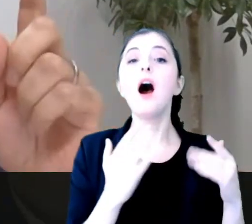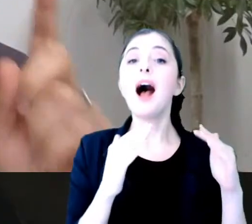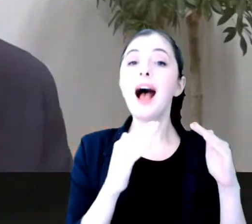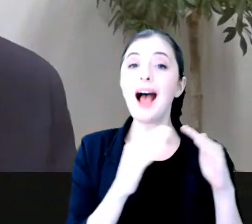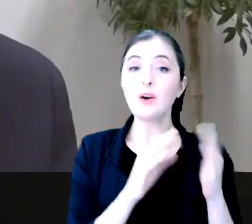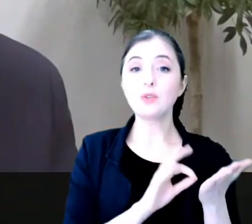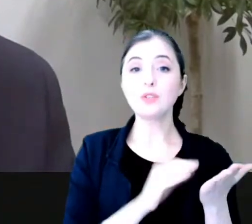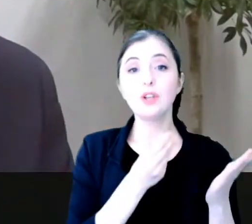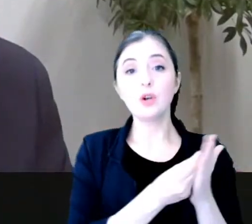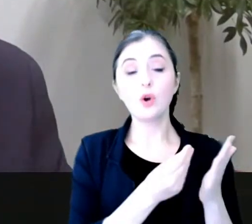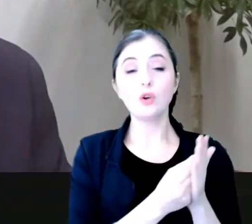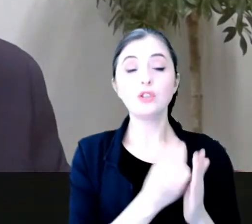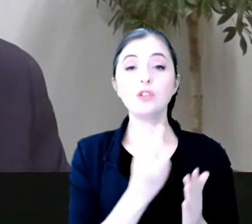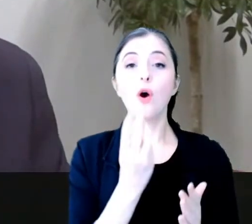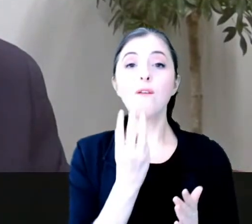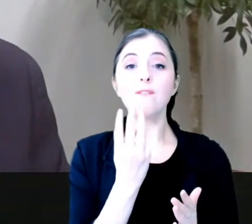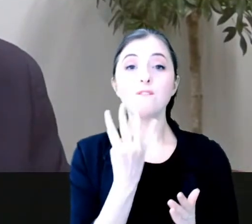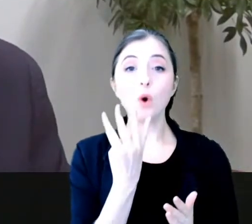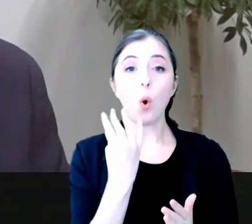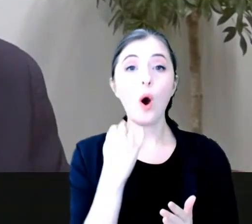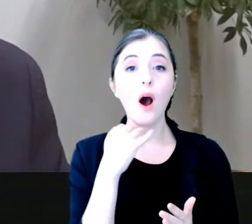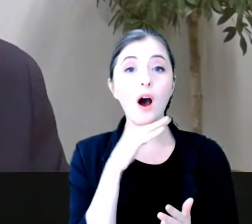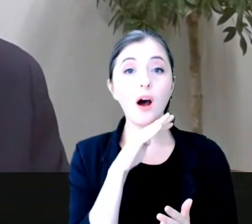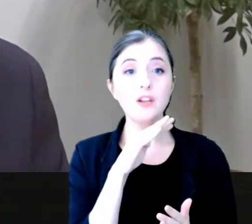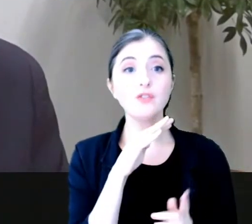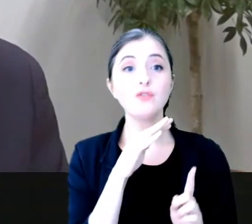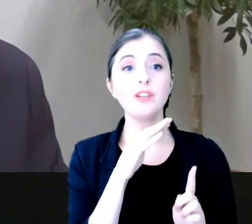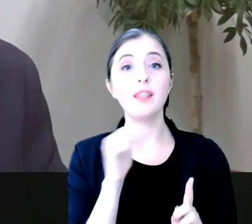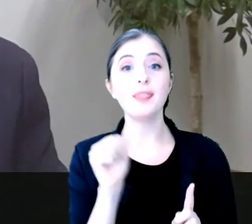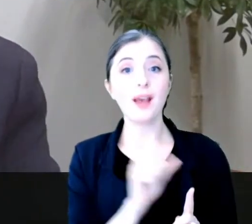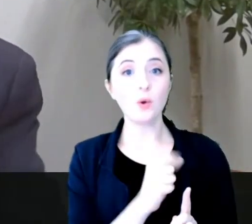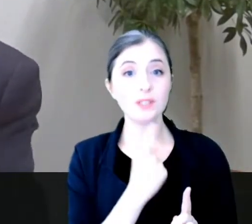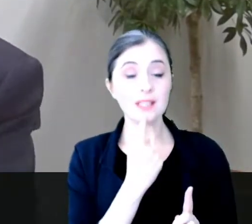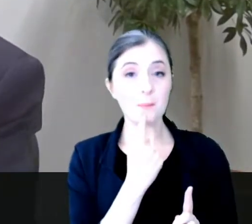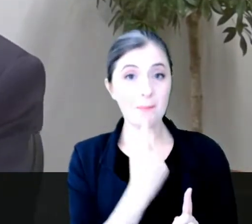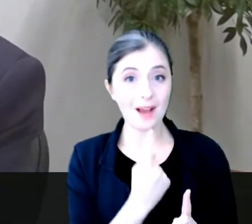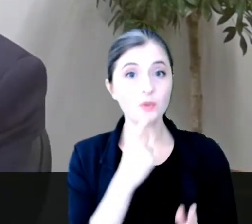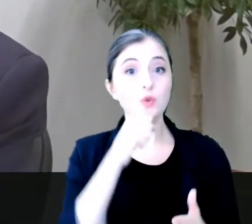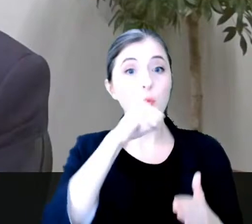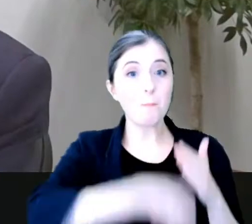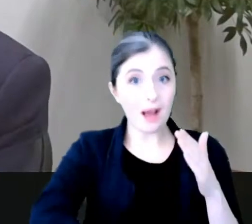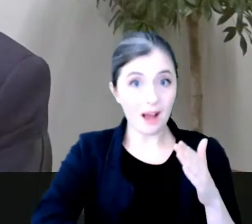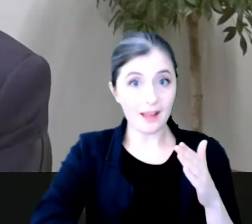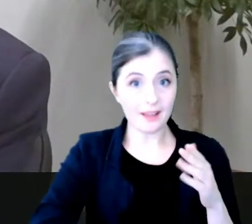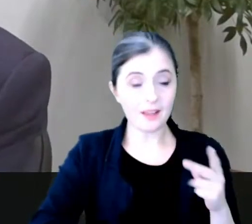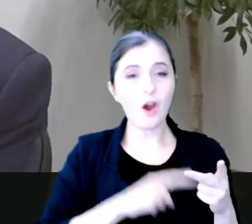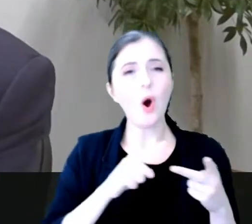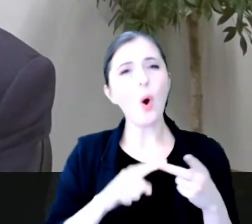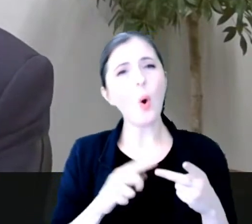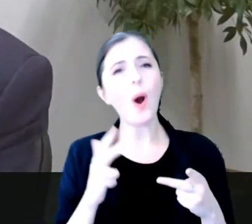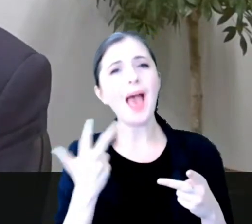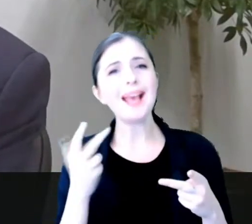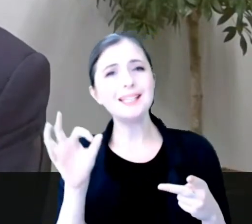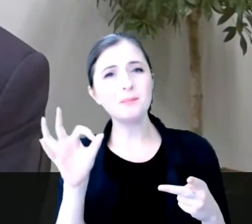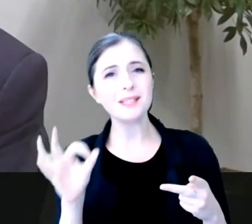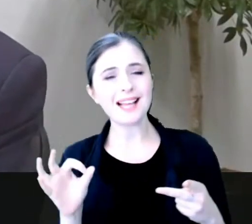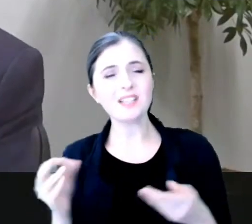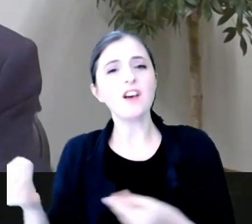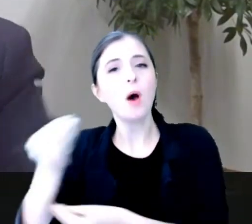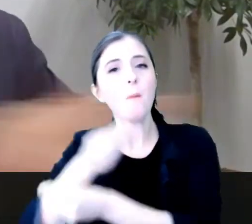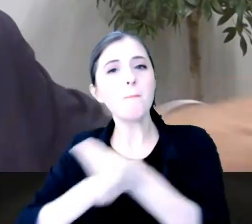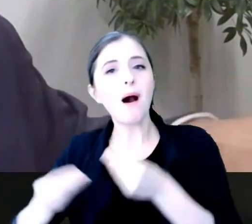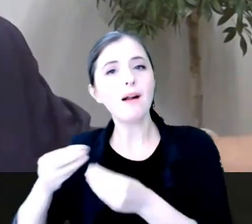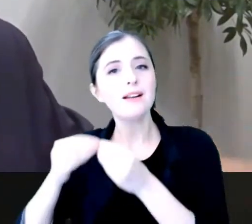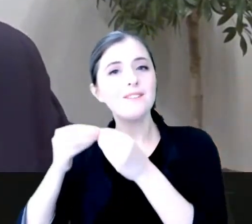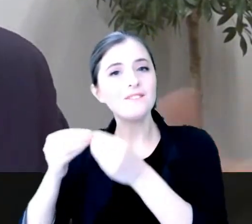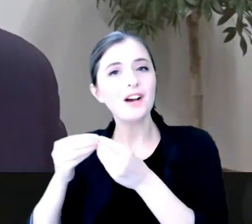£450,000 to buy, that's an affordable house for Tory politicians, or 80% of market value to rent.